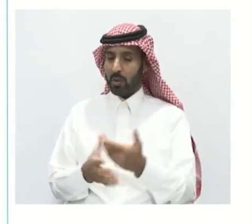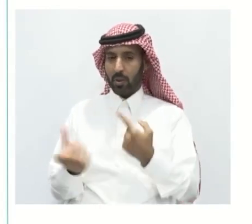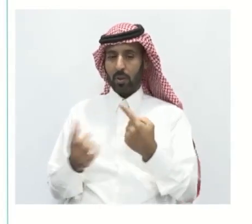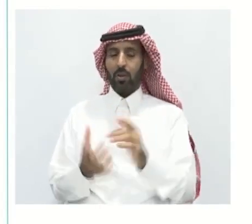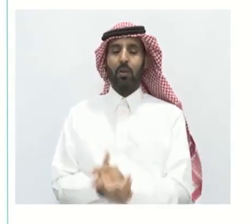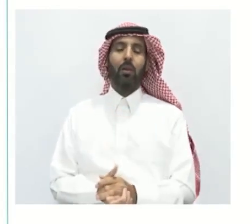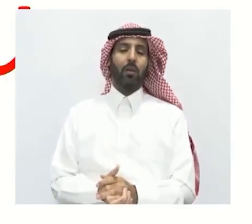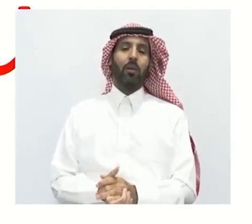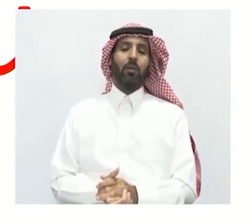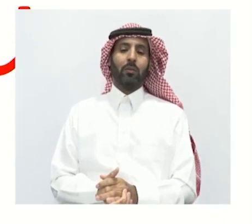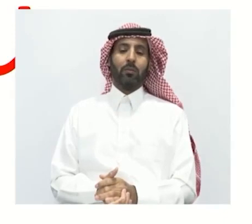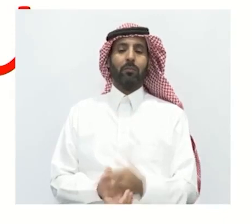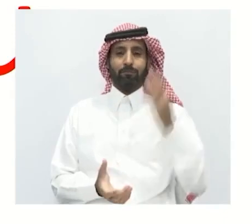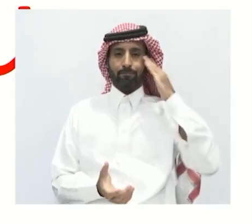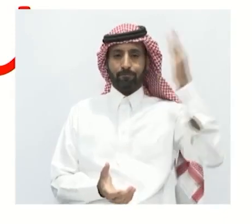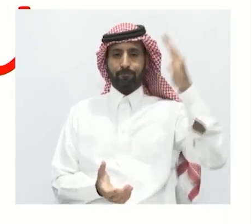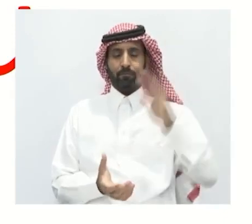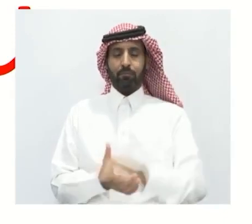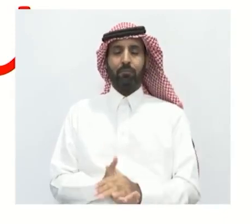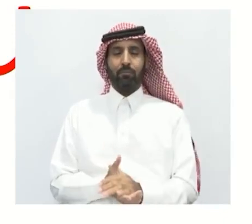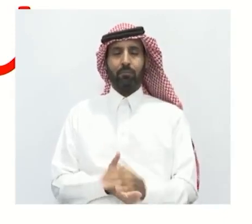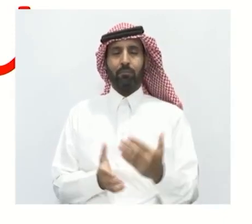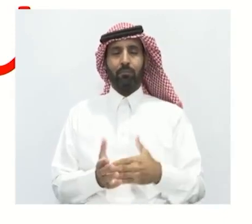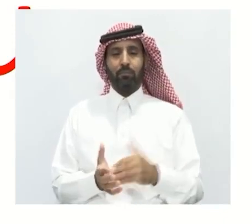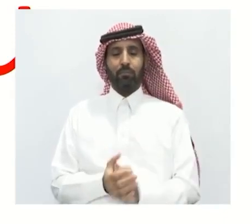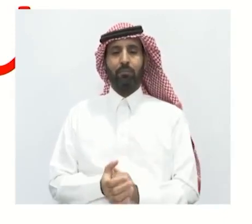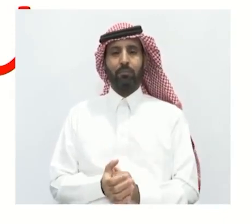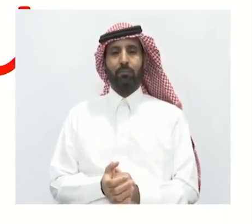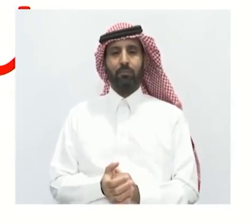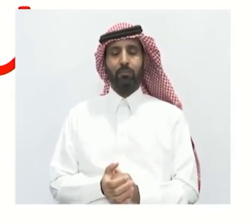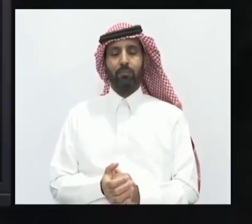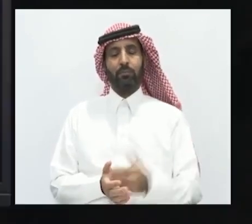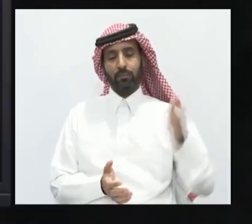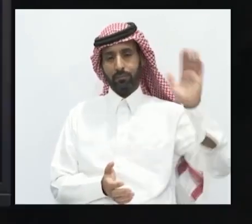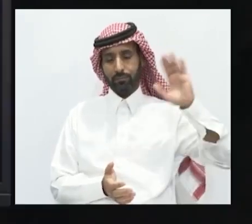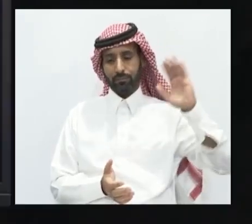the exercise C. And with that, we reach the end of the lesson. Thank